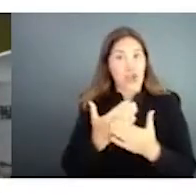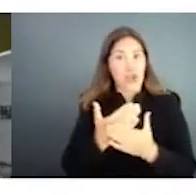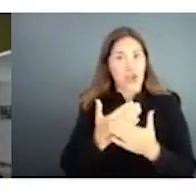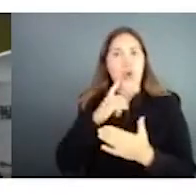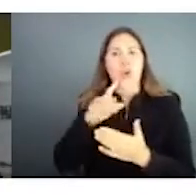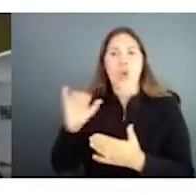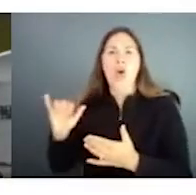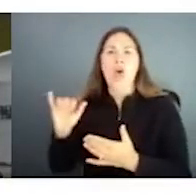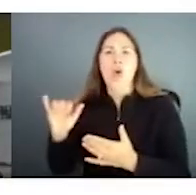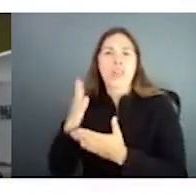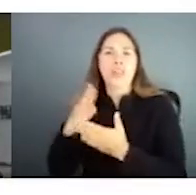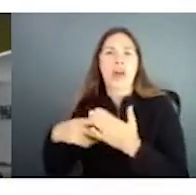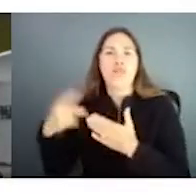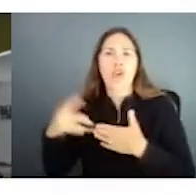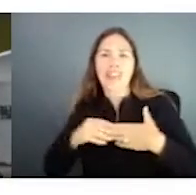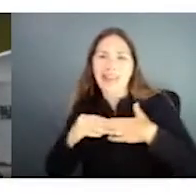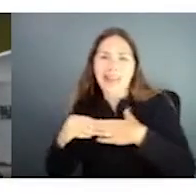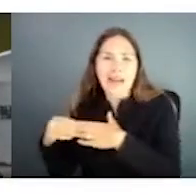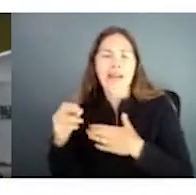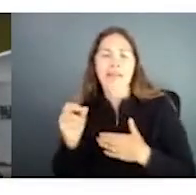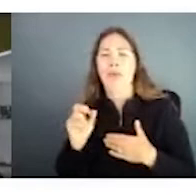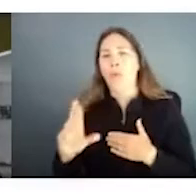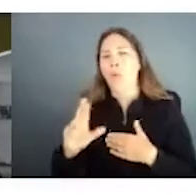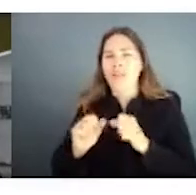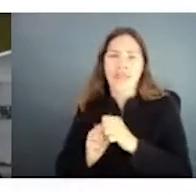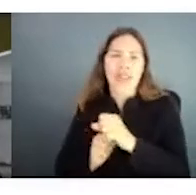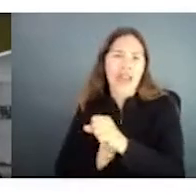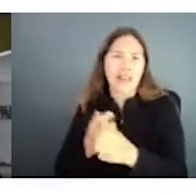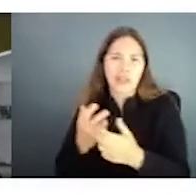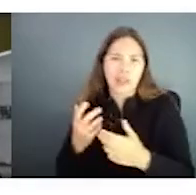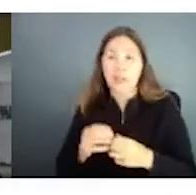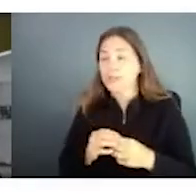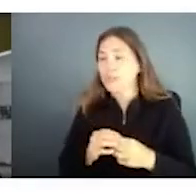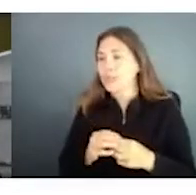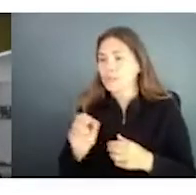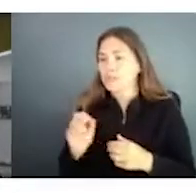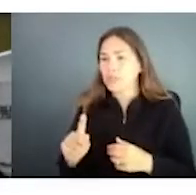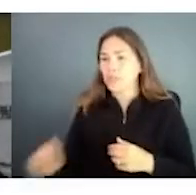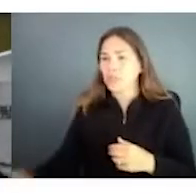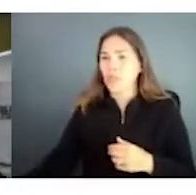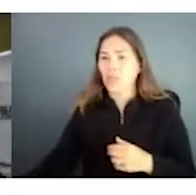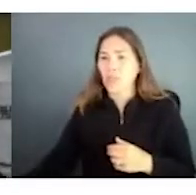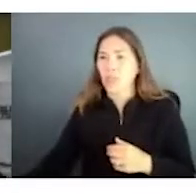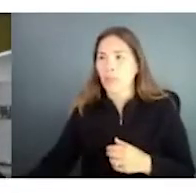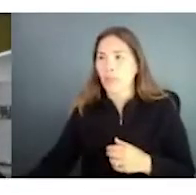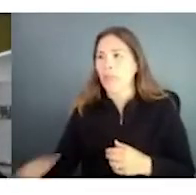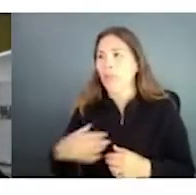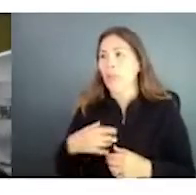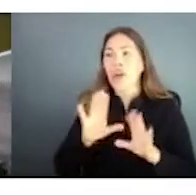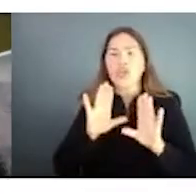some project guides to start as a foundation. Where are we at? Read source sites on